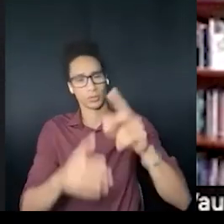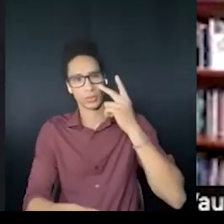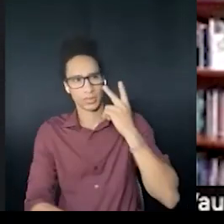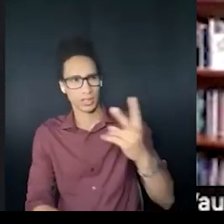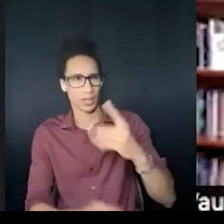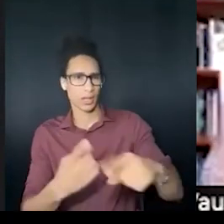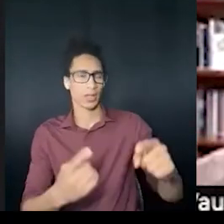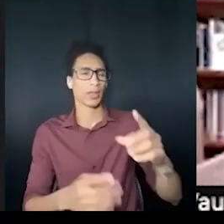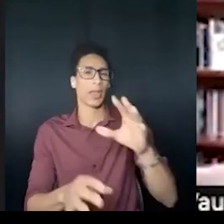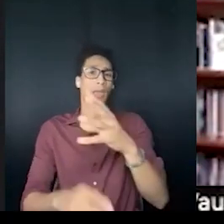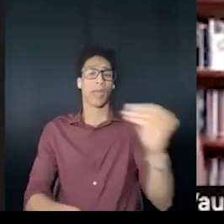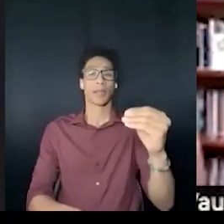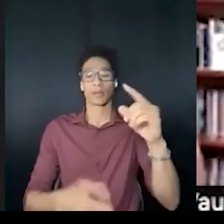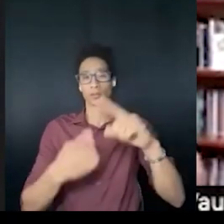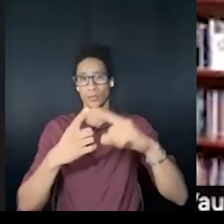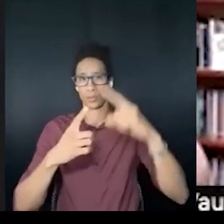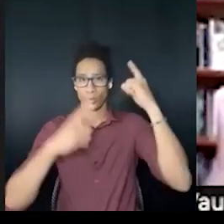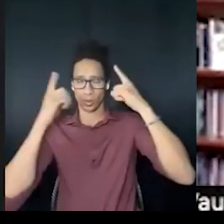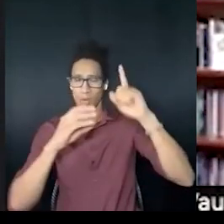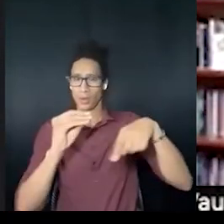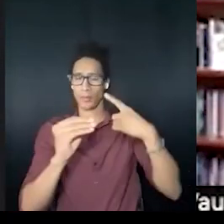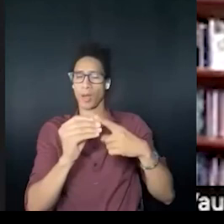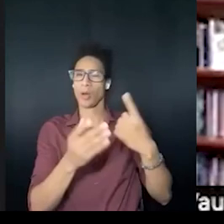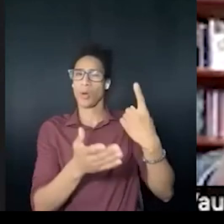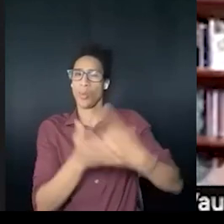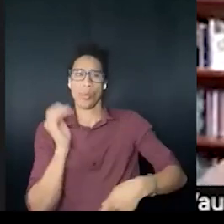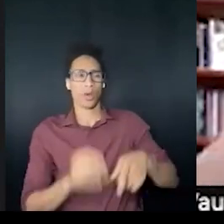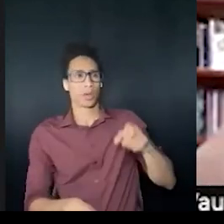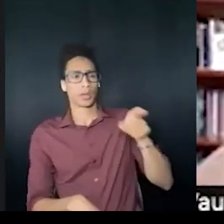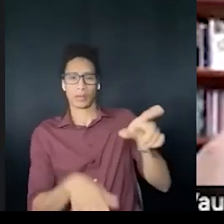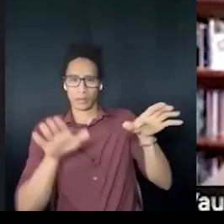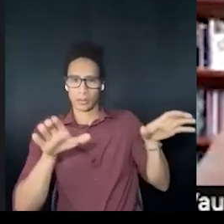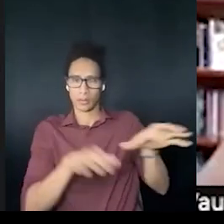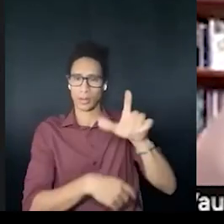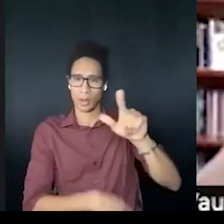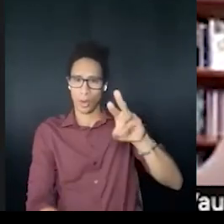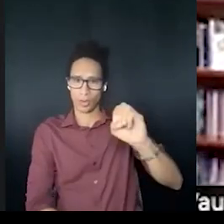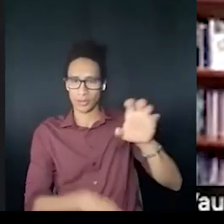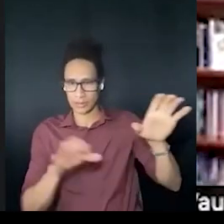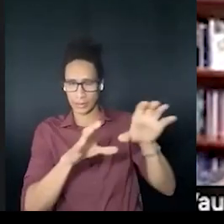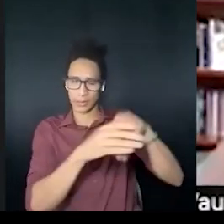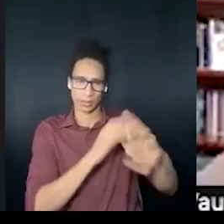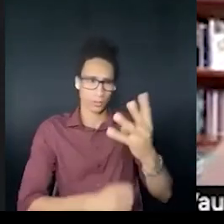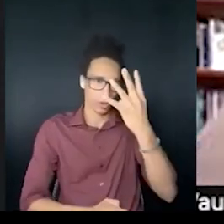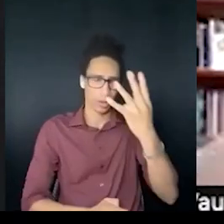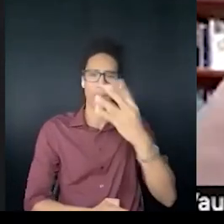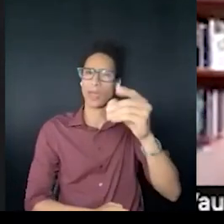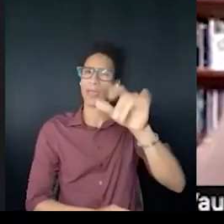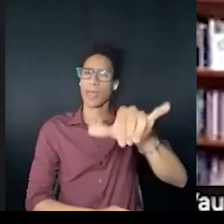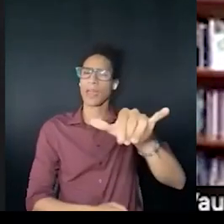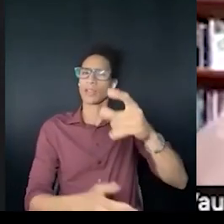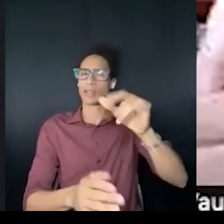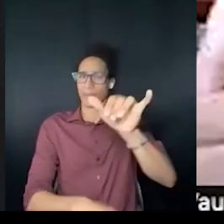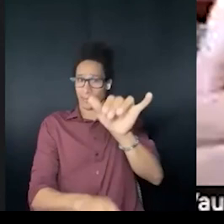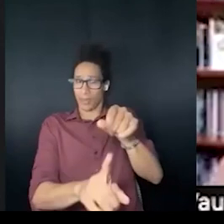And so that should be everybody's journey while they're incarcerated, is how can you do the things that help you